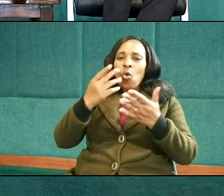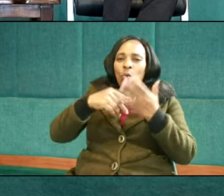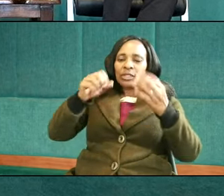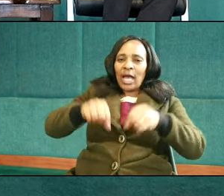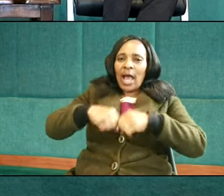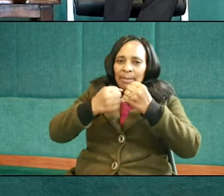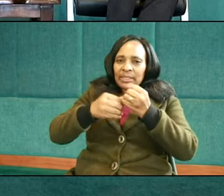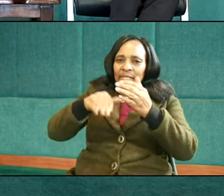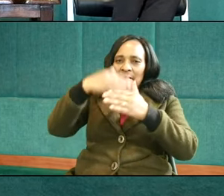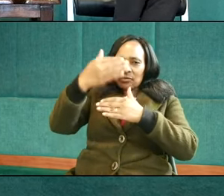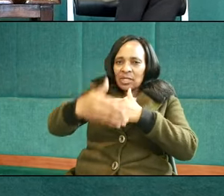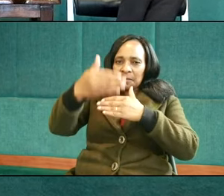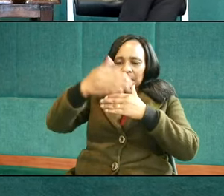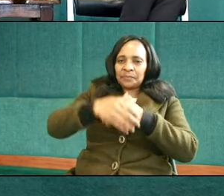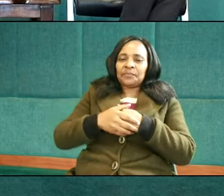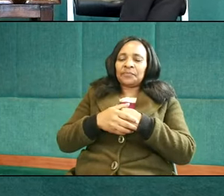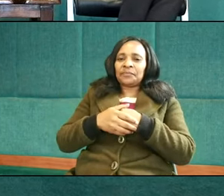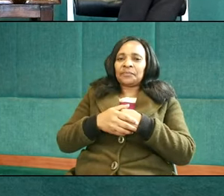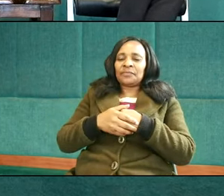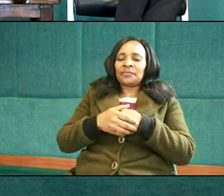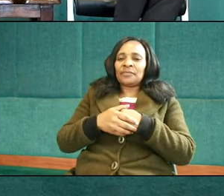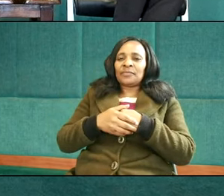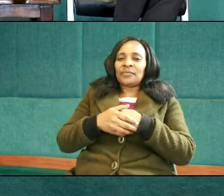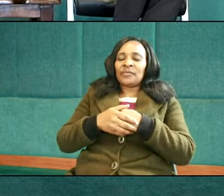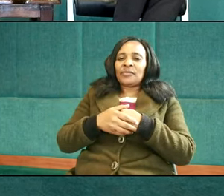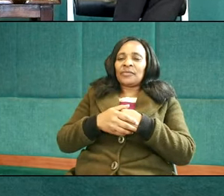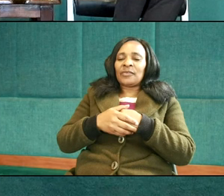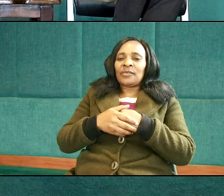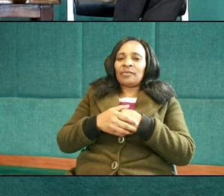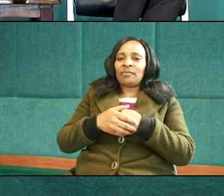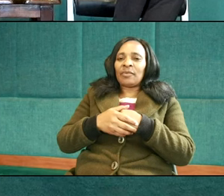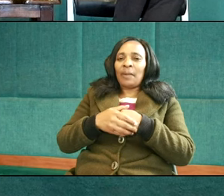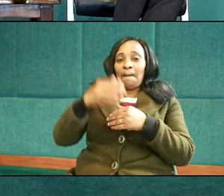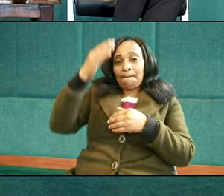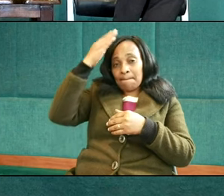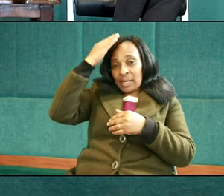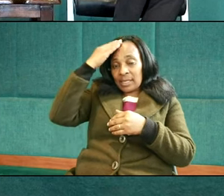life. This is in the Monday section.